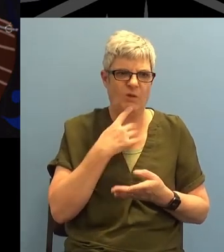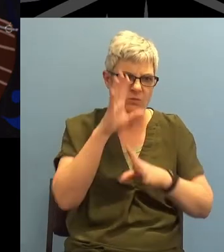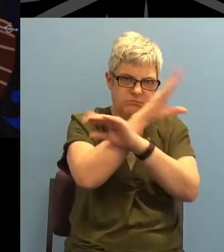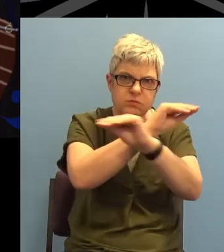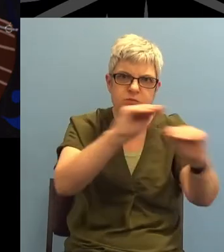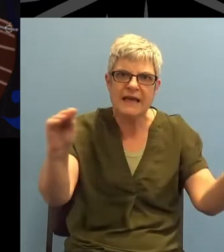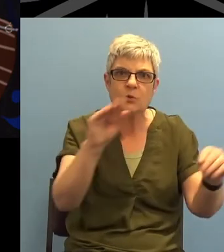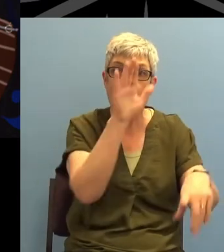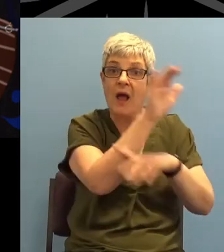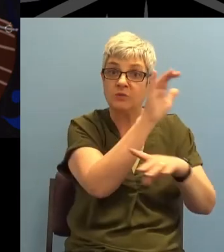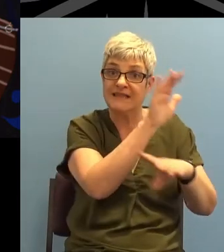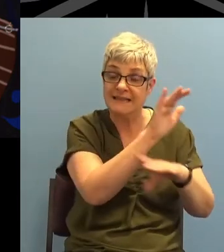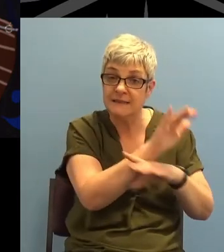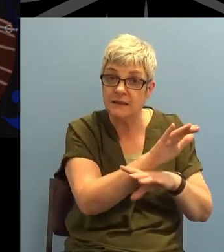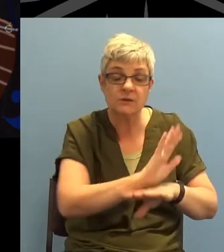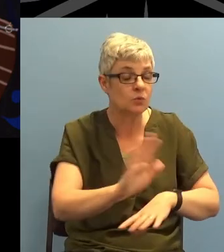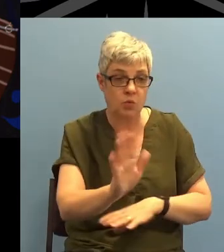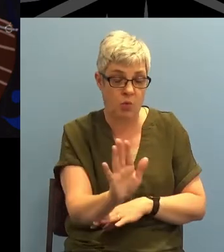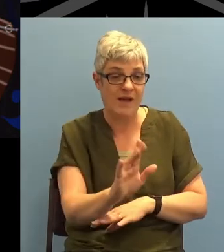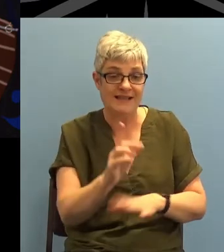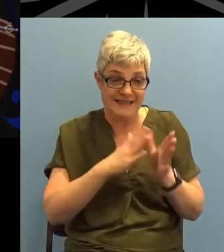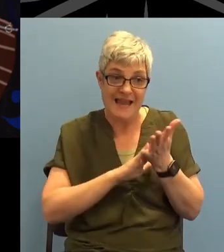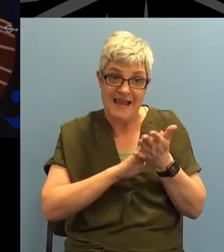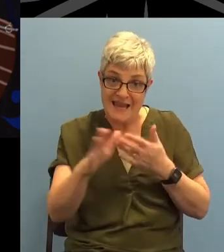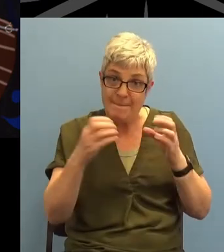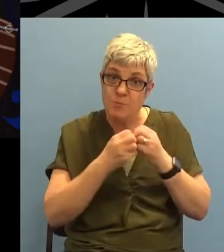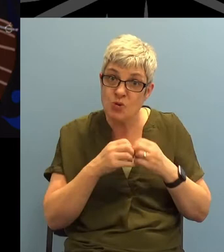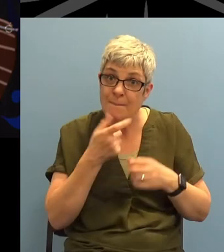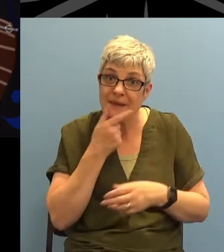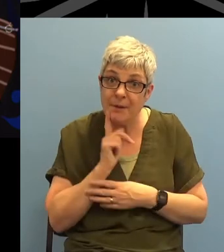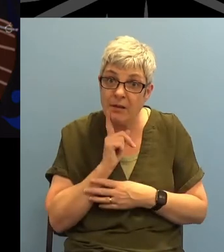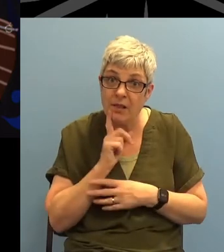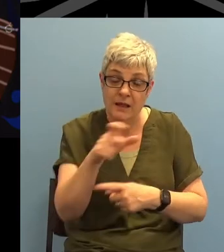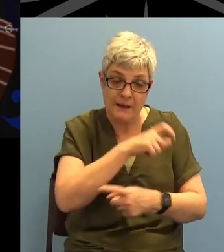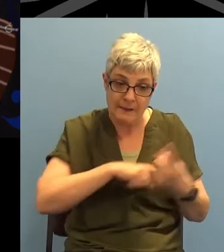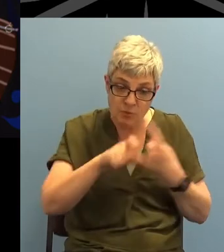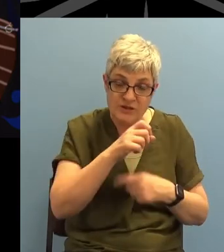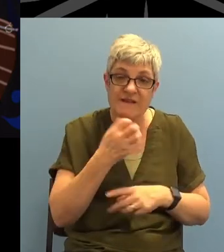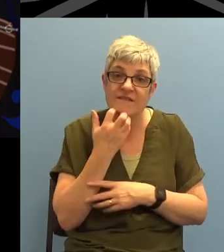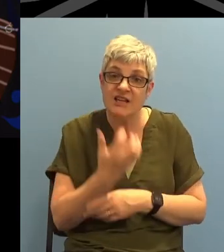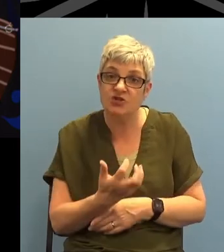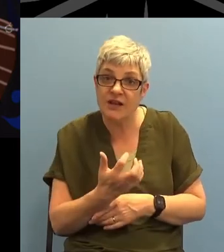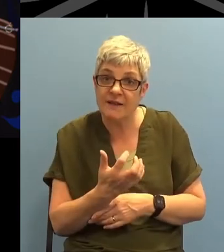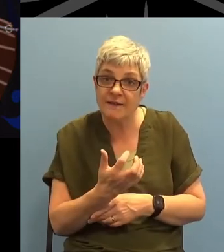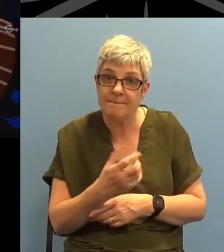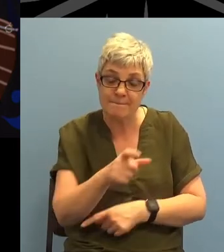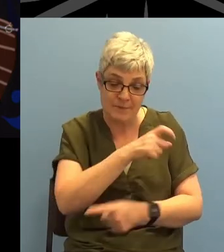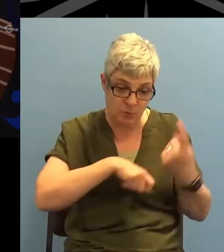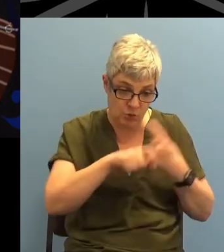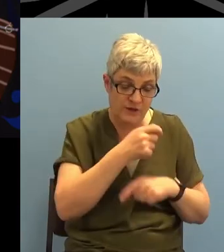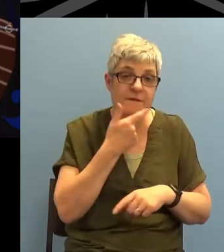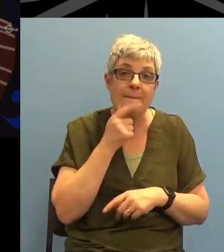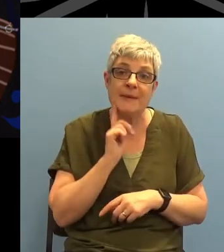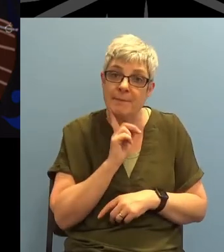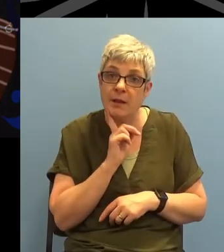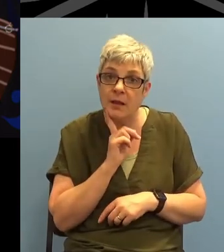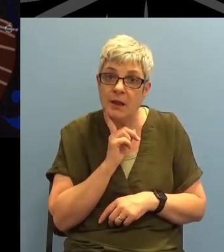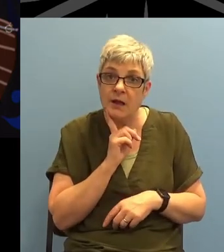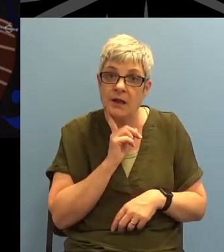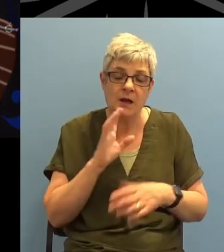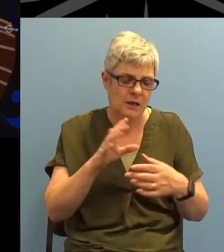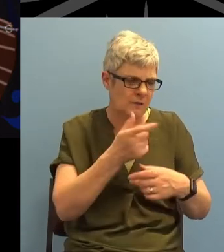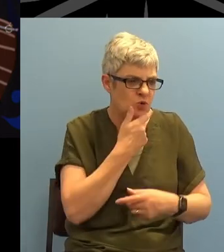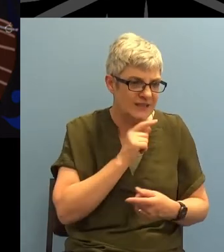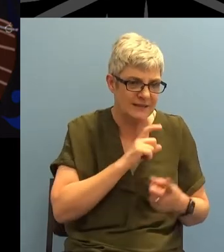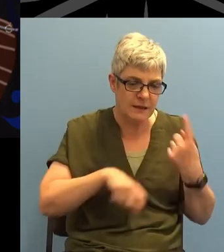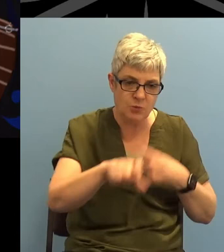outsiders. This is talking to the Hebrew people themselves, the community of Israel. The community of this people was a community not so